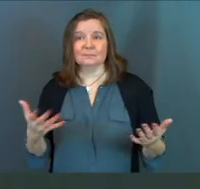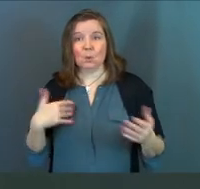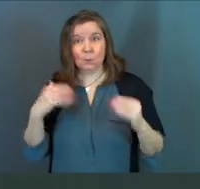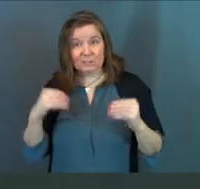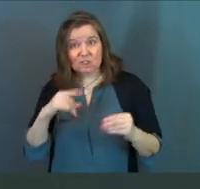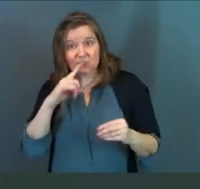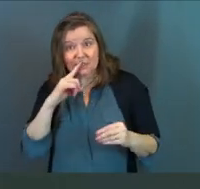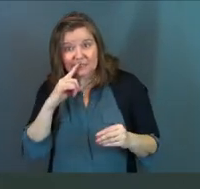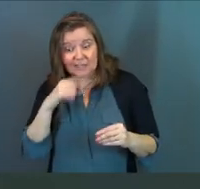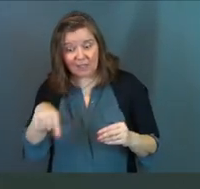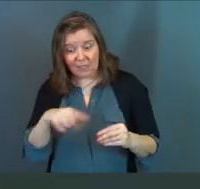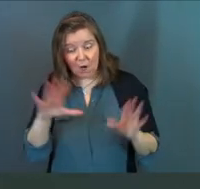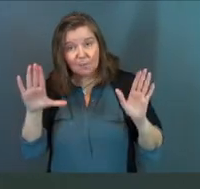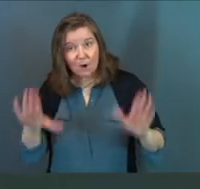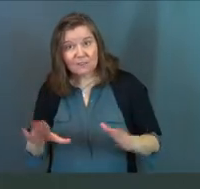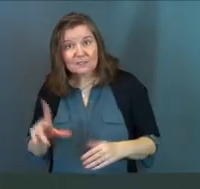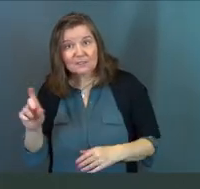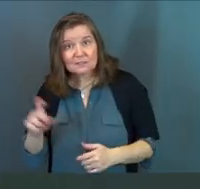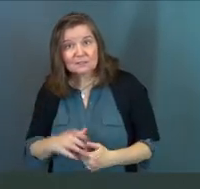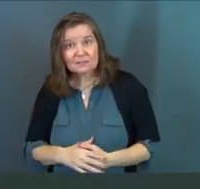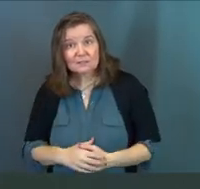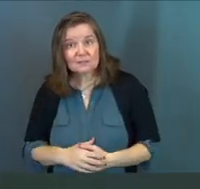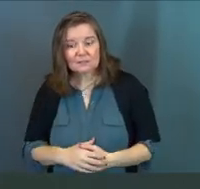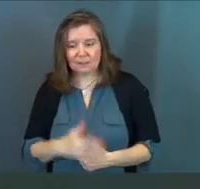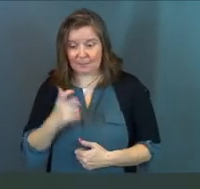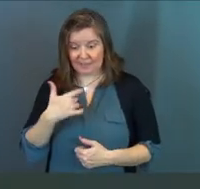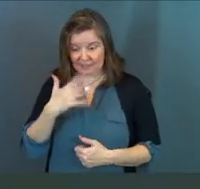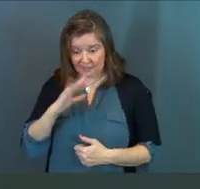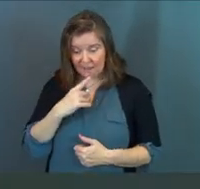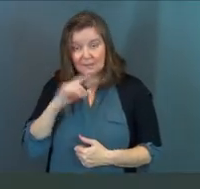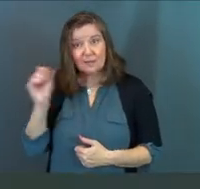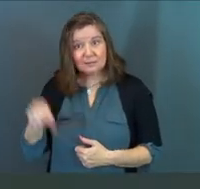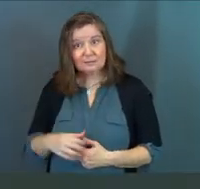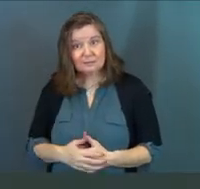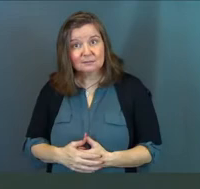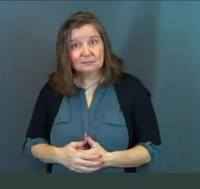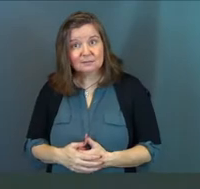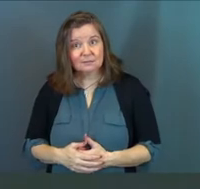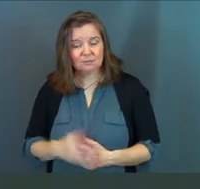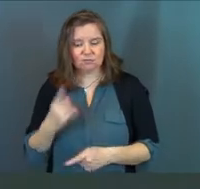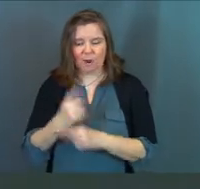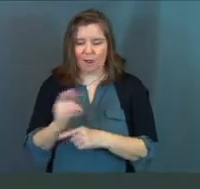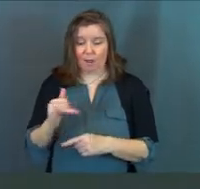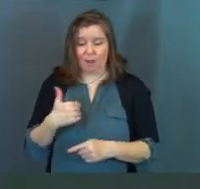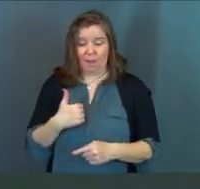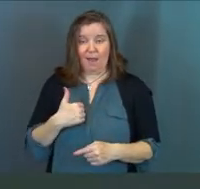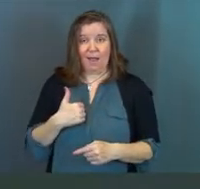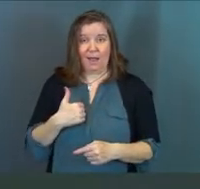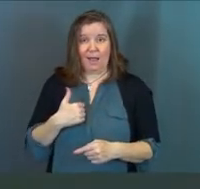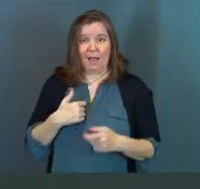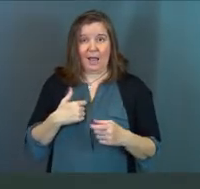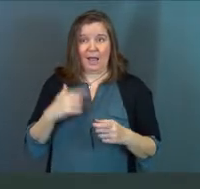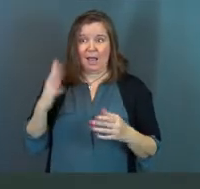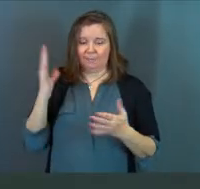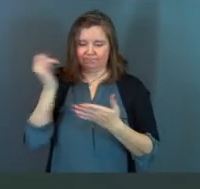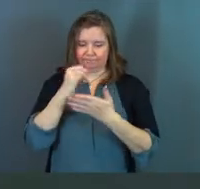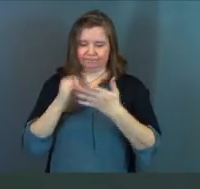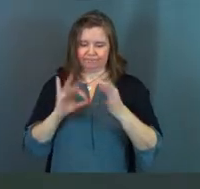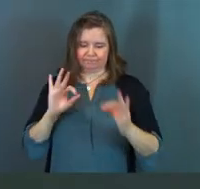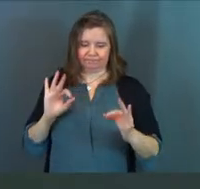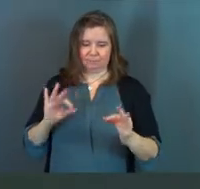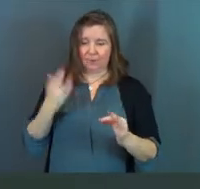marvelous. Do we teach our kids they're marvelous? Because God said so. Right? Like, I am the masterpiece of